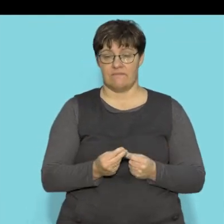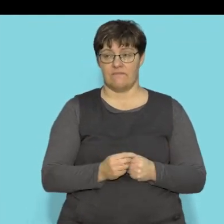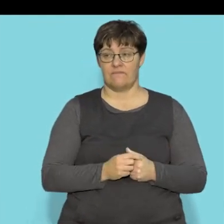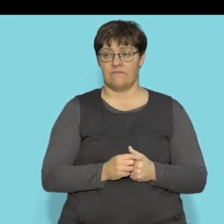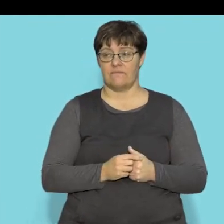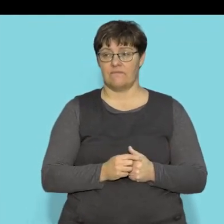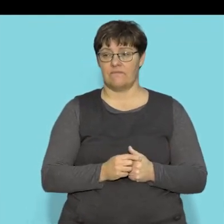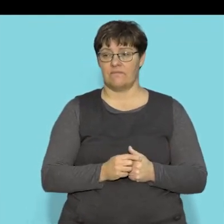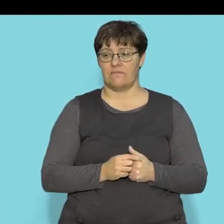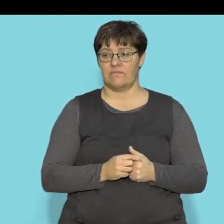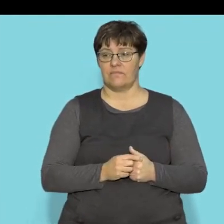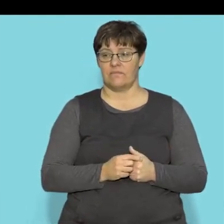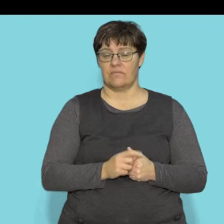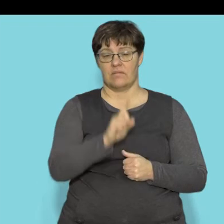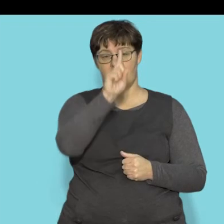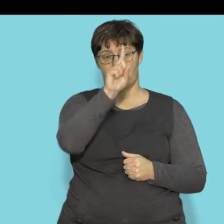So we're going to have